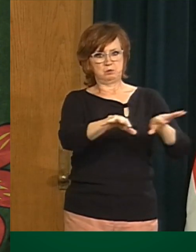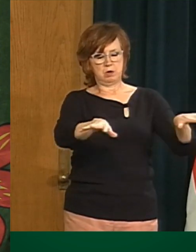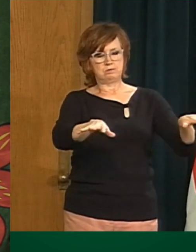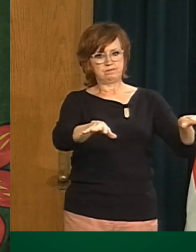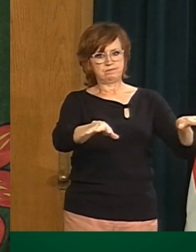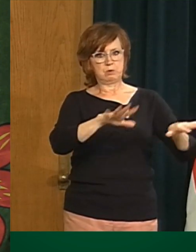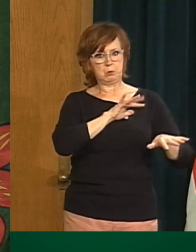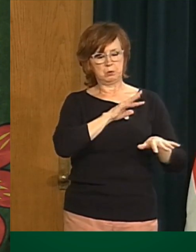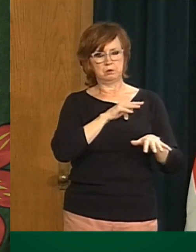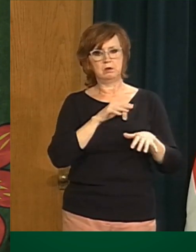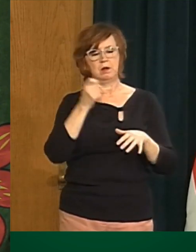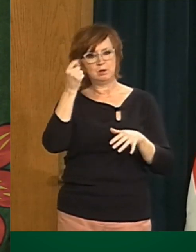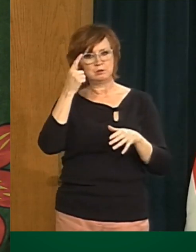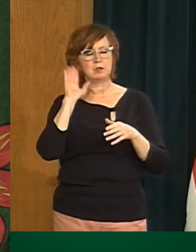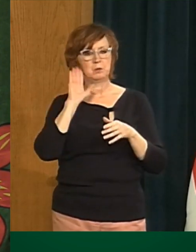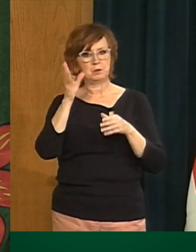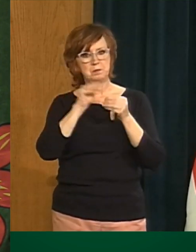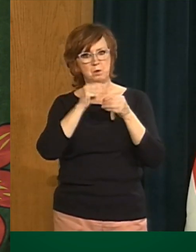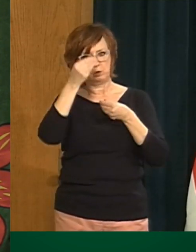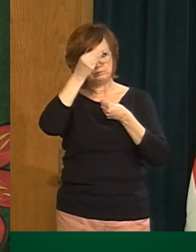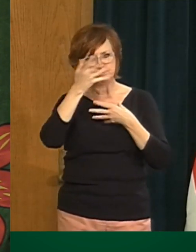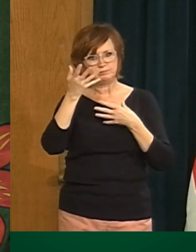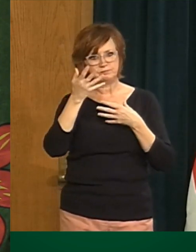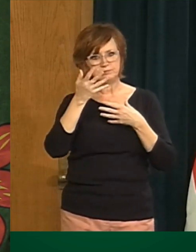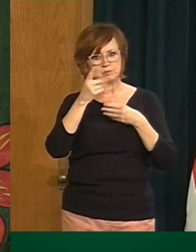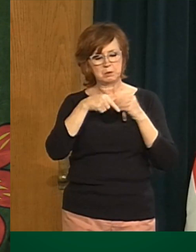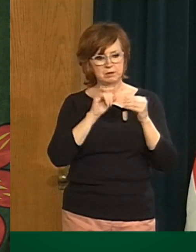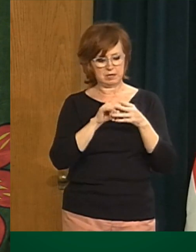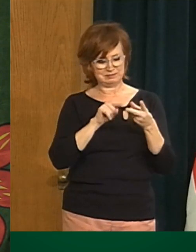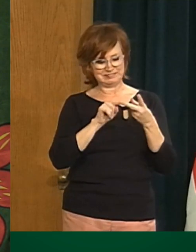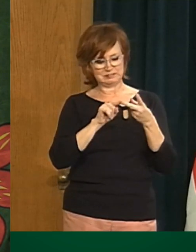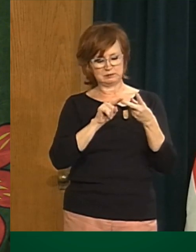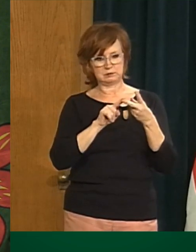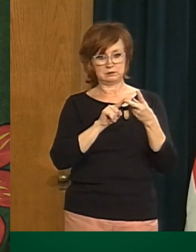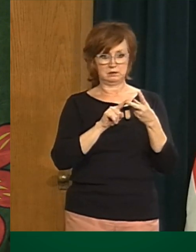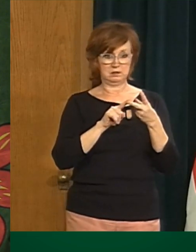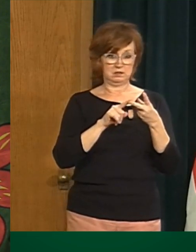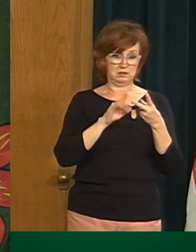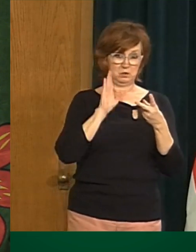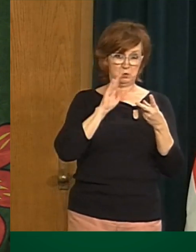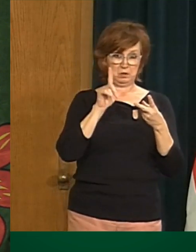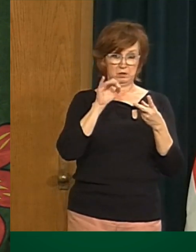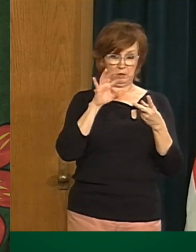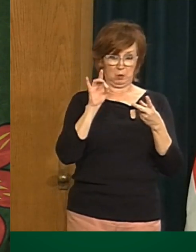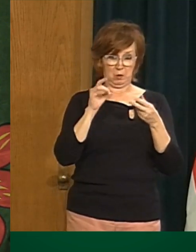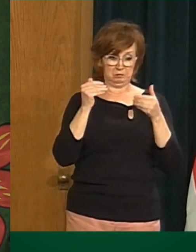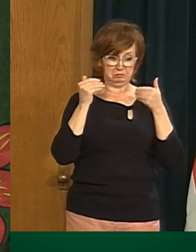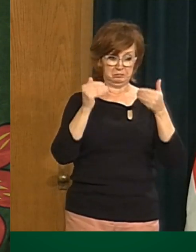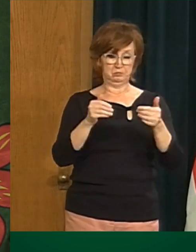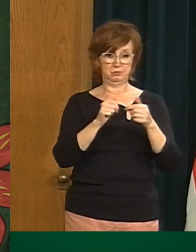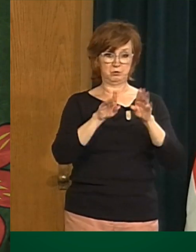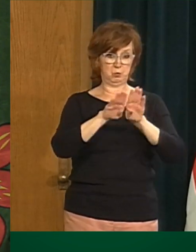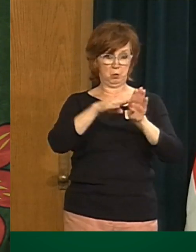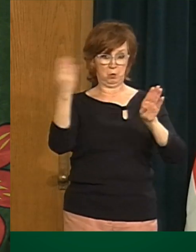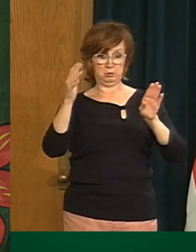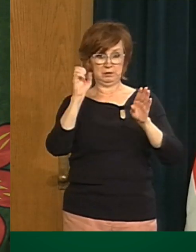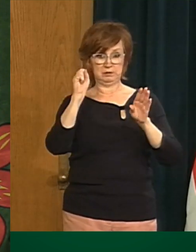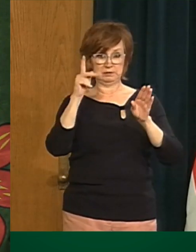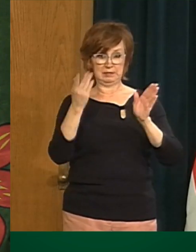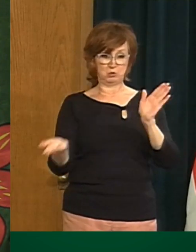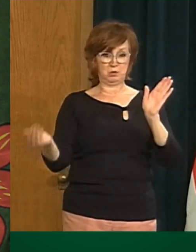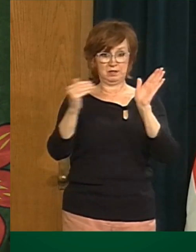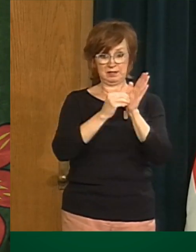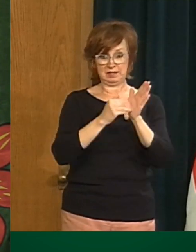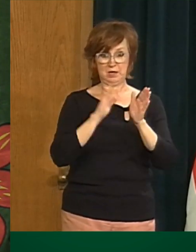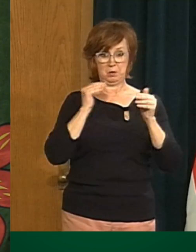in the next few days with respect to whether or not Lloydminster can re-engage with the Reopen Saskatchewan plan and at what